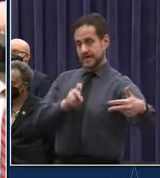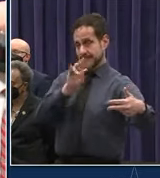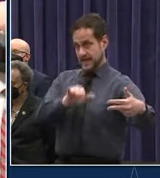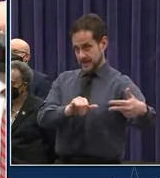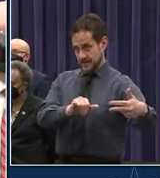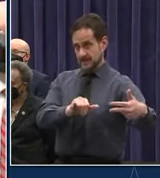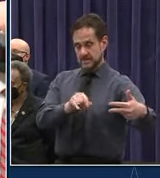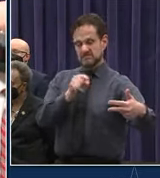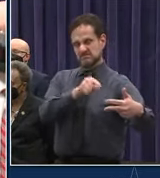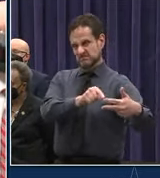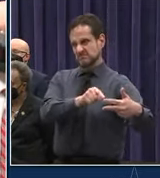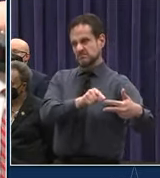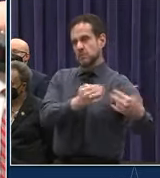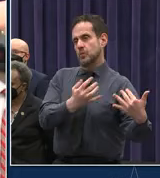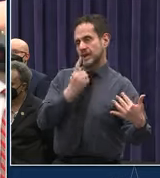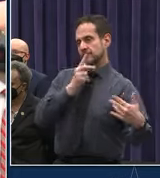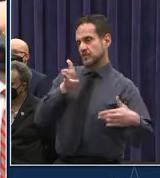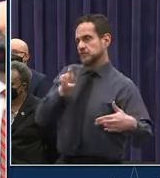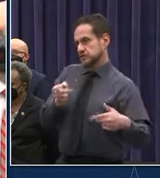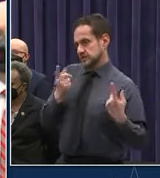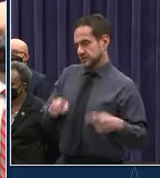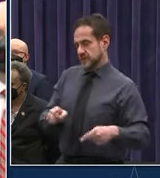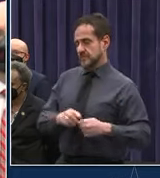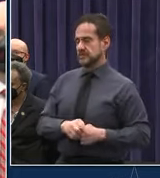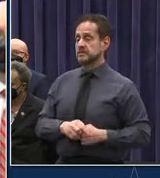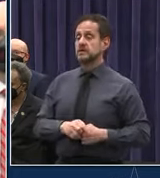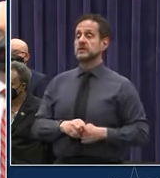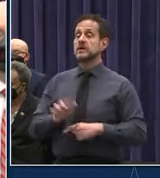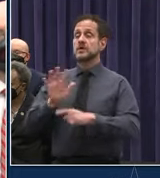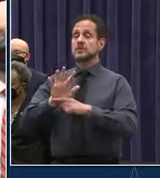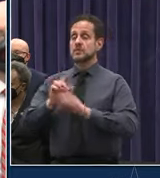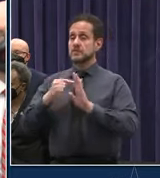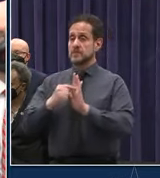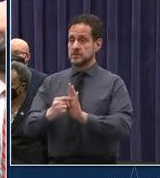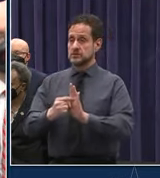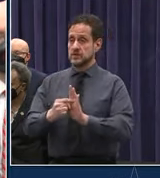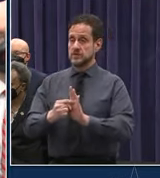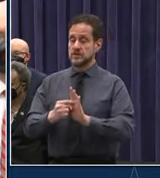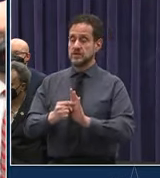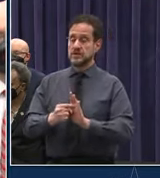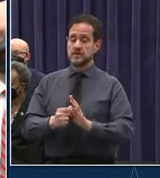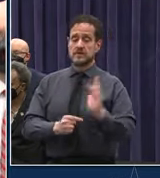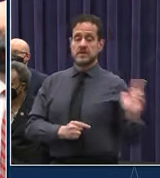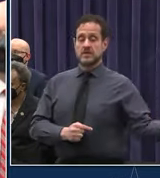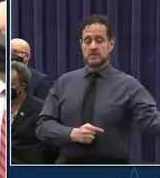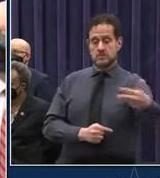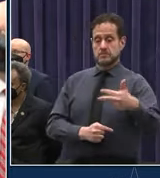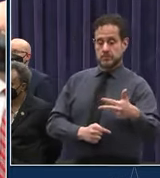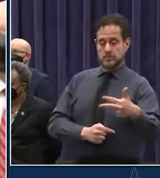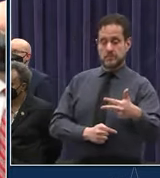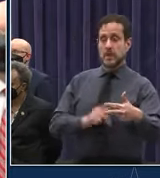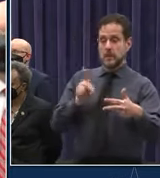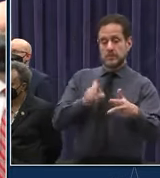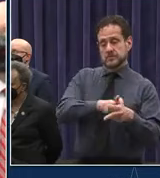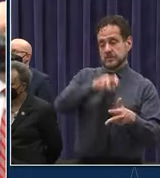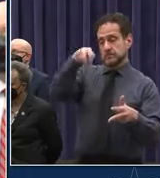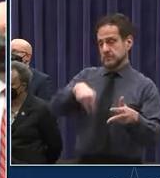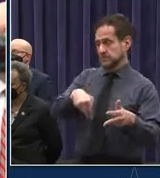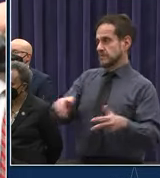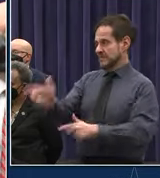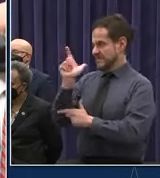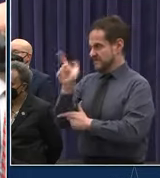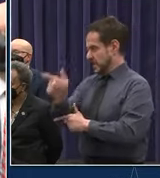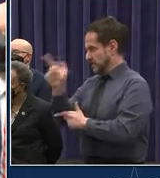shooting. Video shows a passenger exited the vehicle, fired shots at the victims that